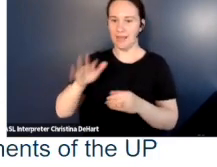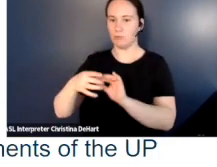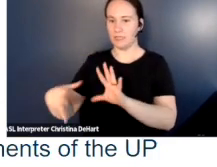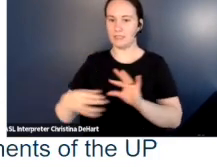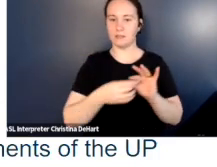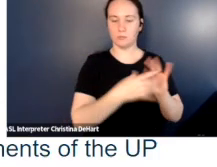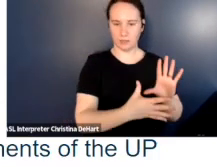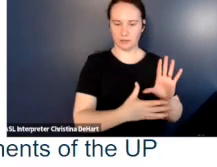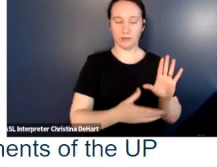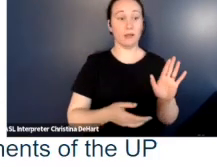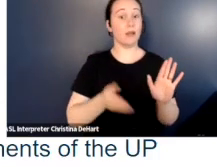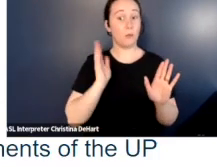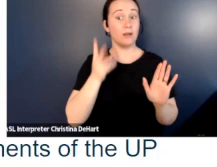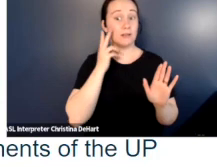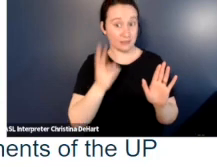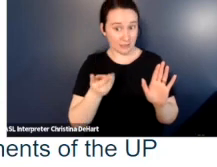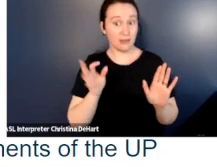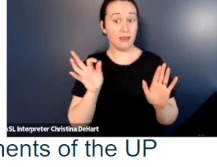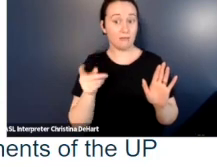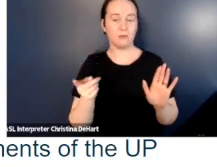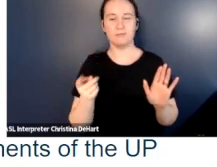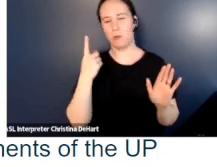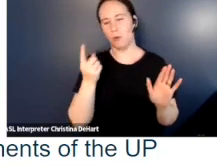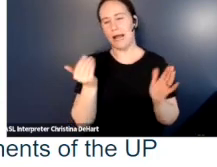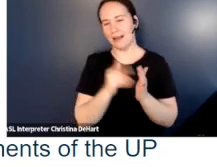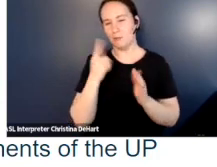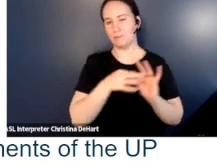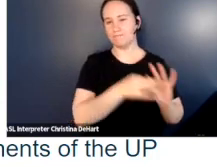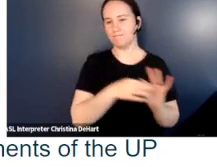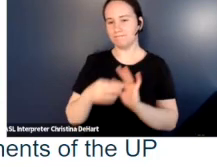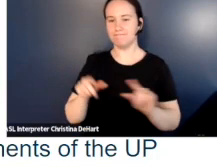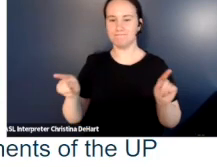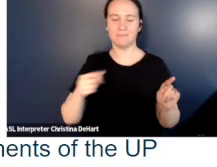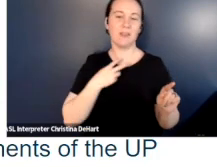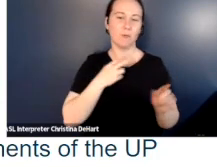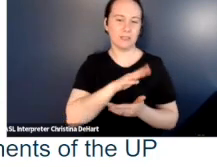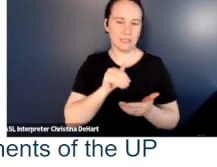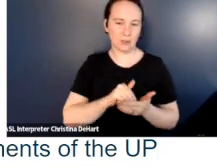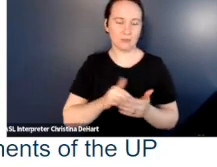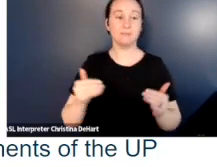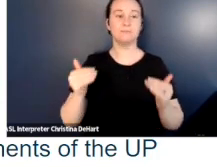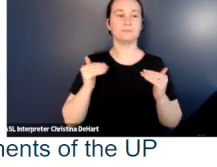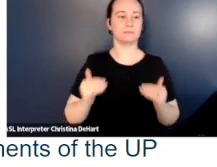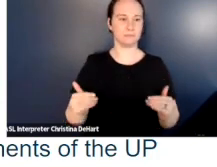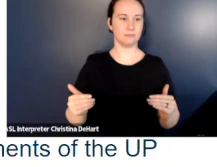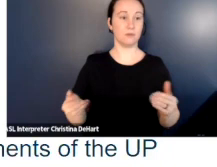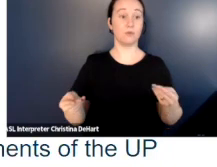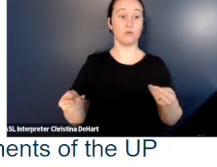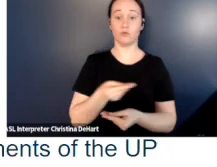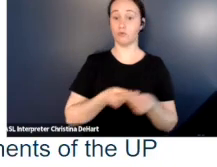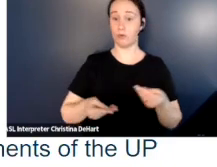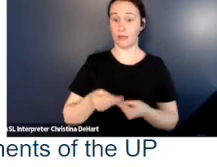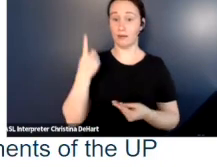if they applied to the voice side. With respect to training, for the